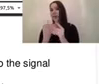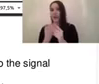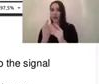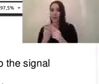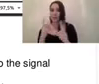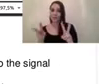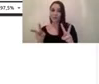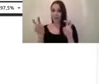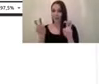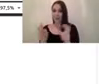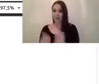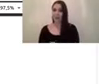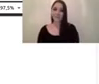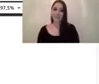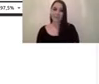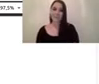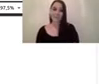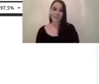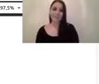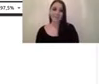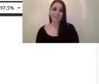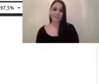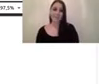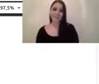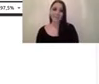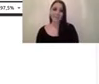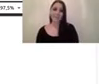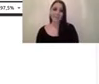topics and other features.